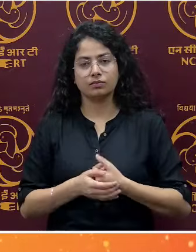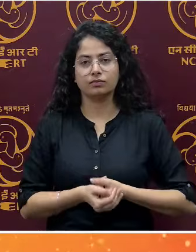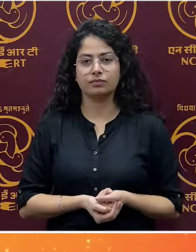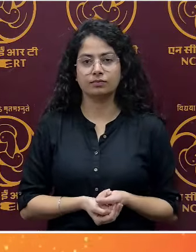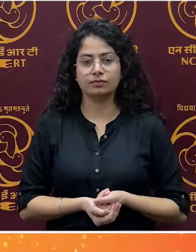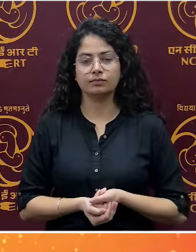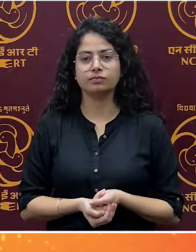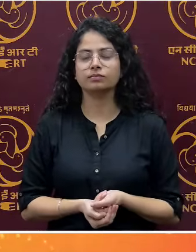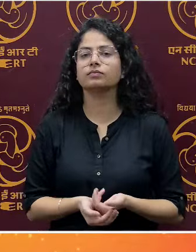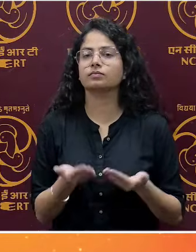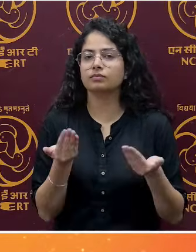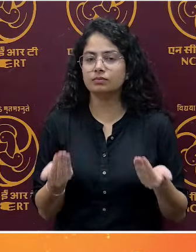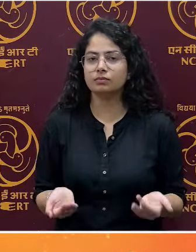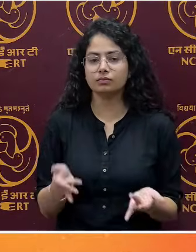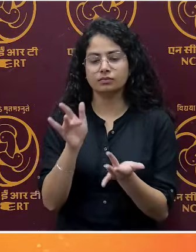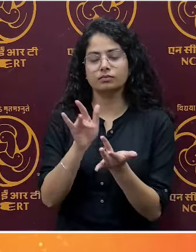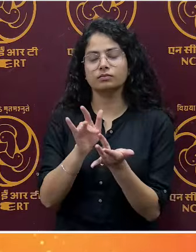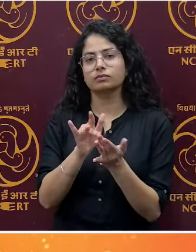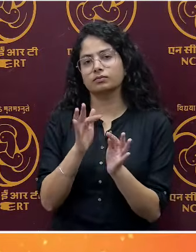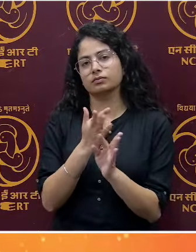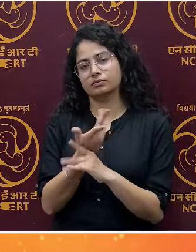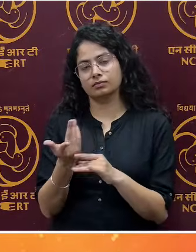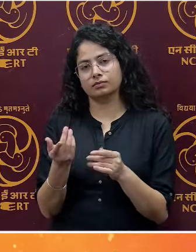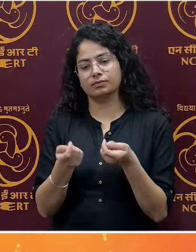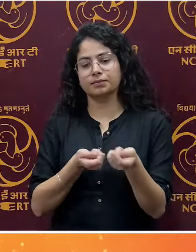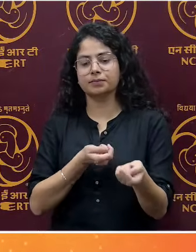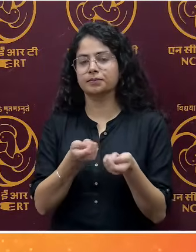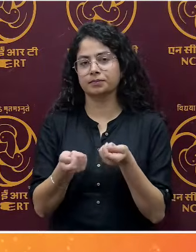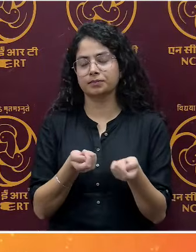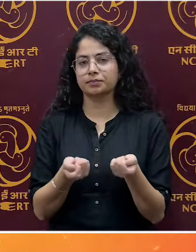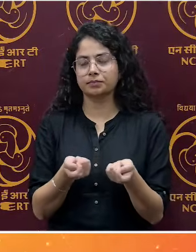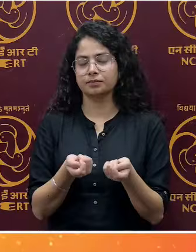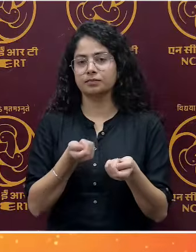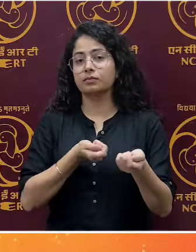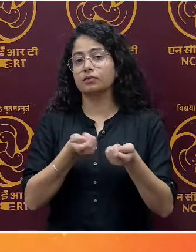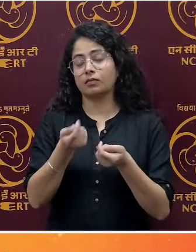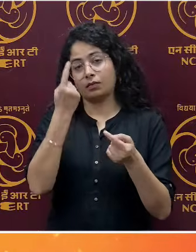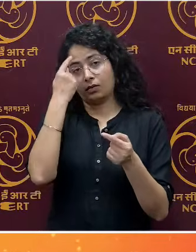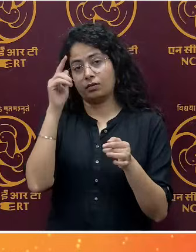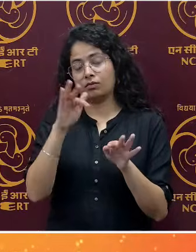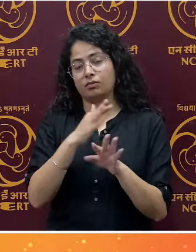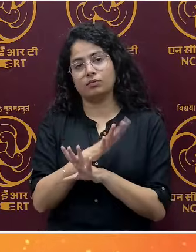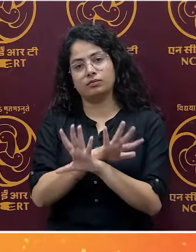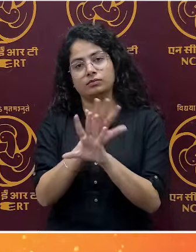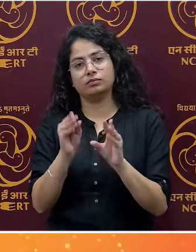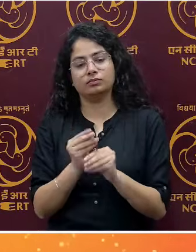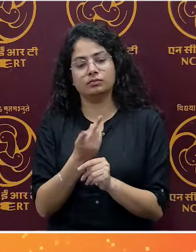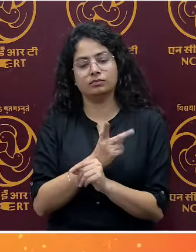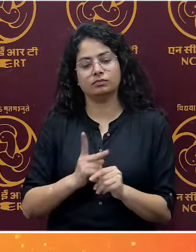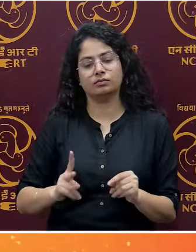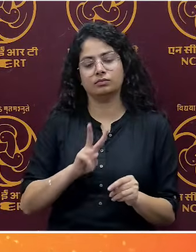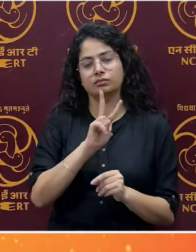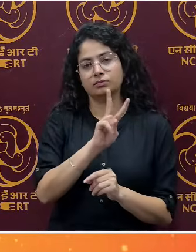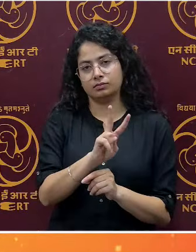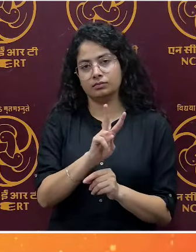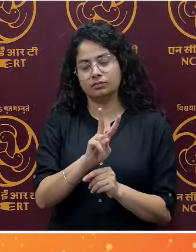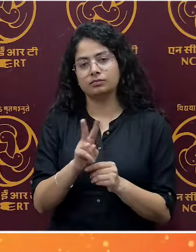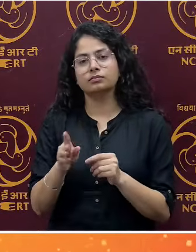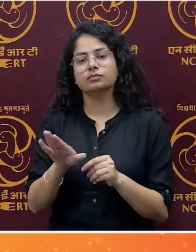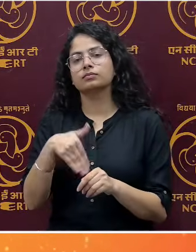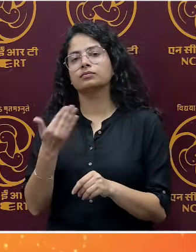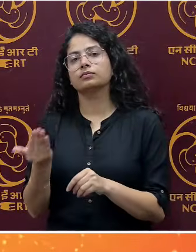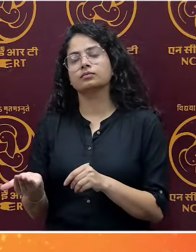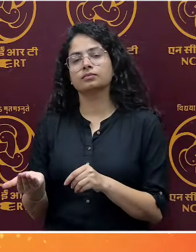scene. Now the middle section is the control section for controlling all these variables. And the right